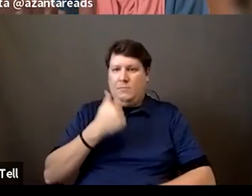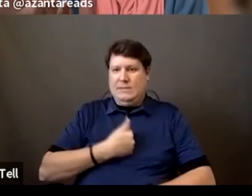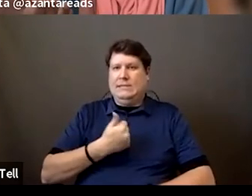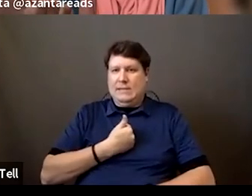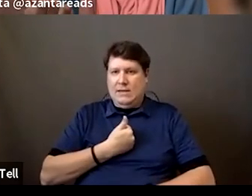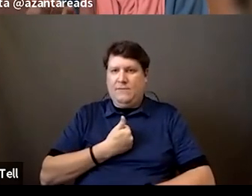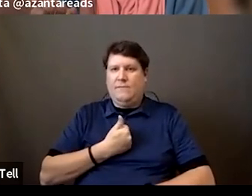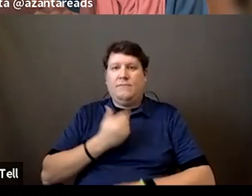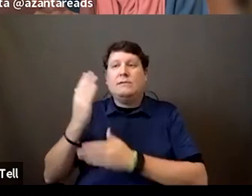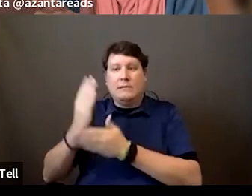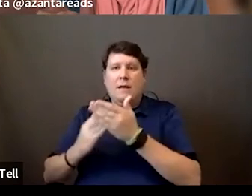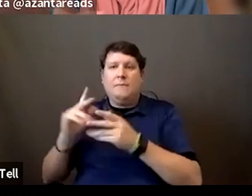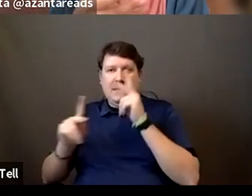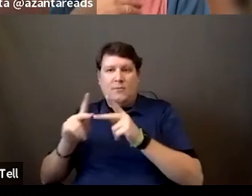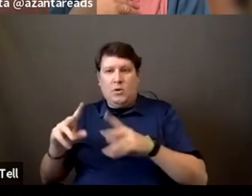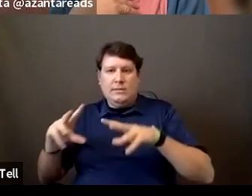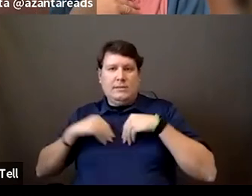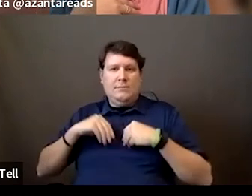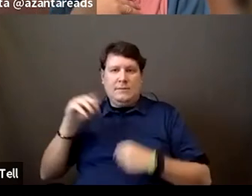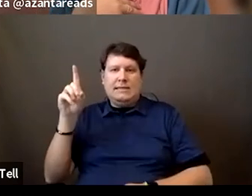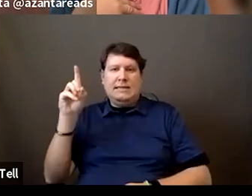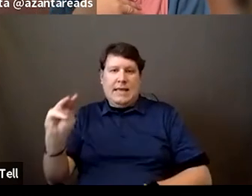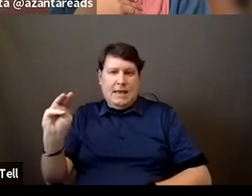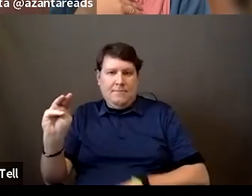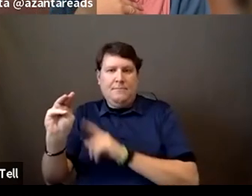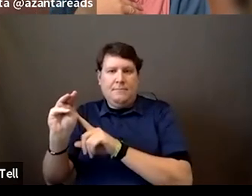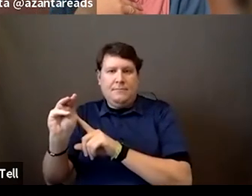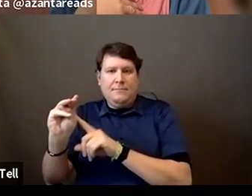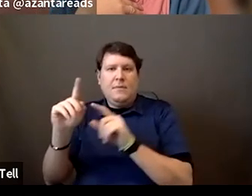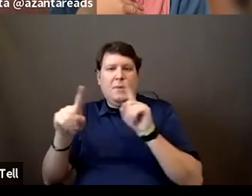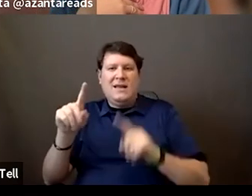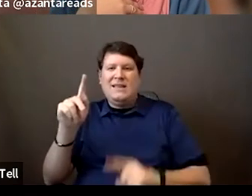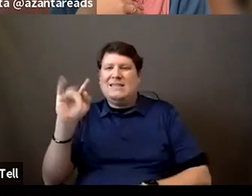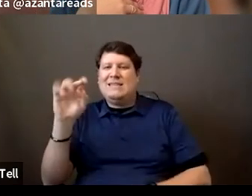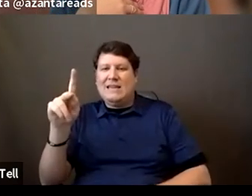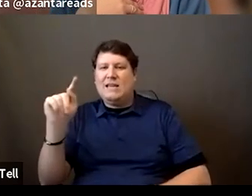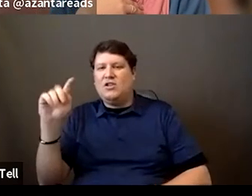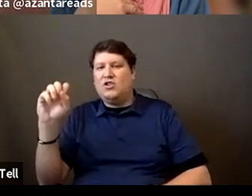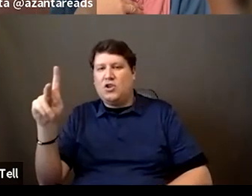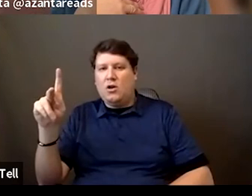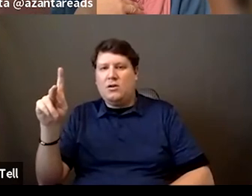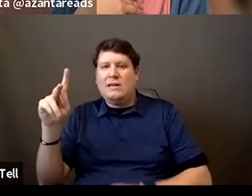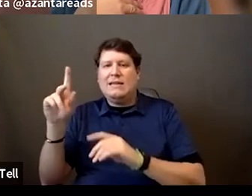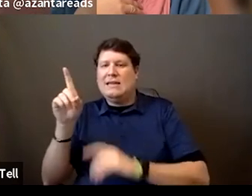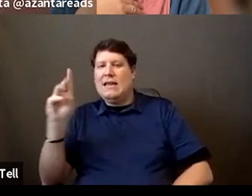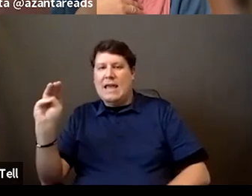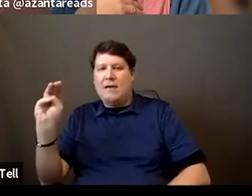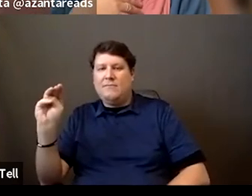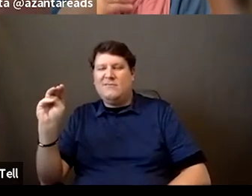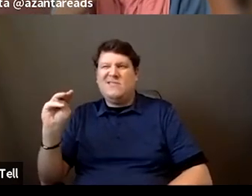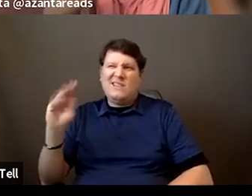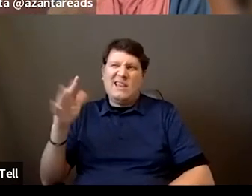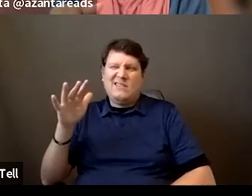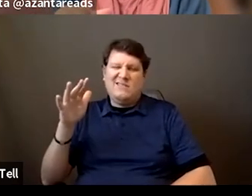will accept DMs, but TikTok DMs are really finicky and they just like kind of suck across the board. So